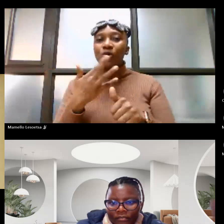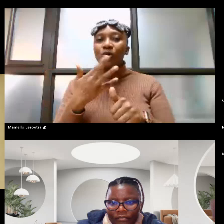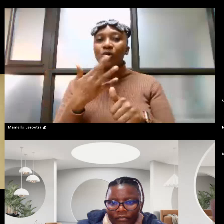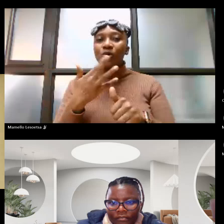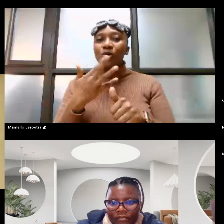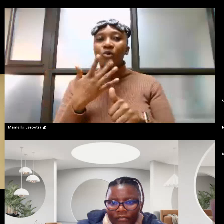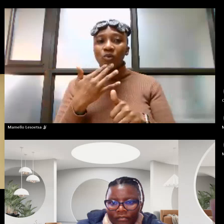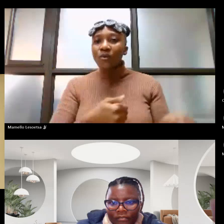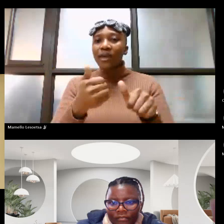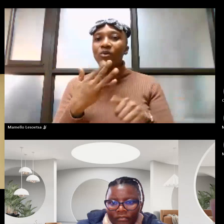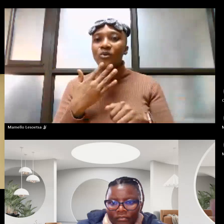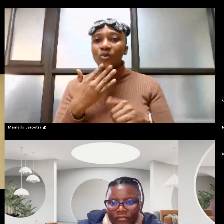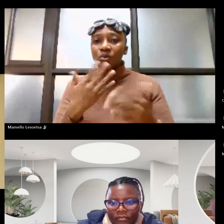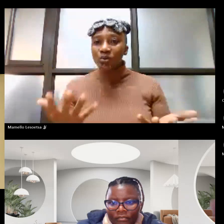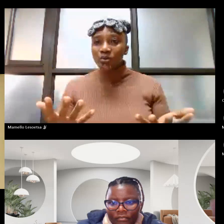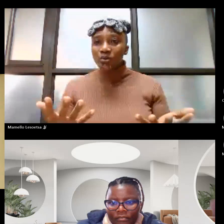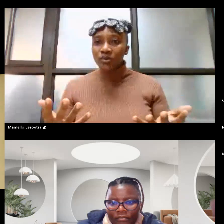Who